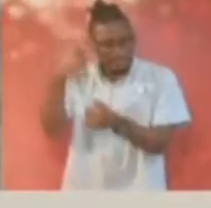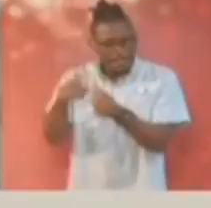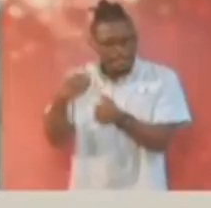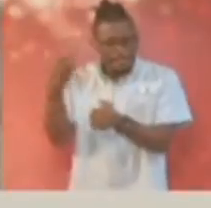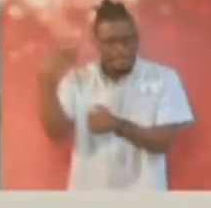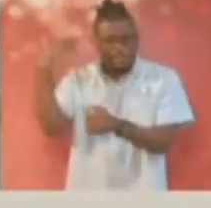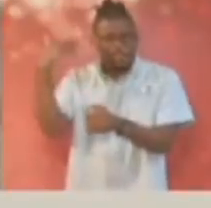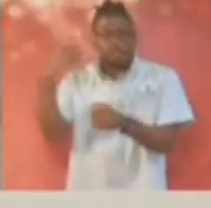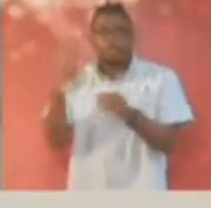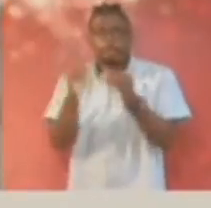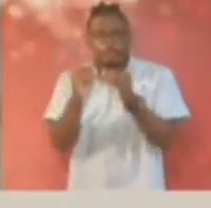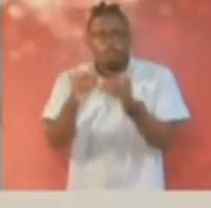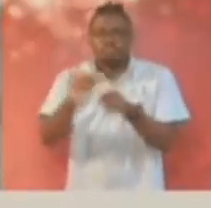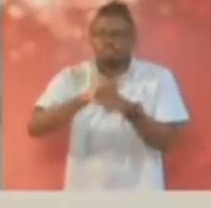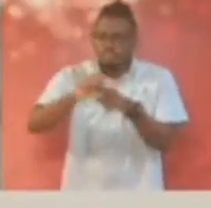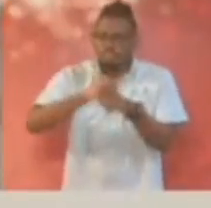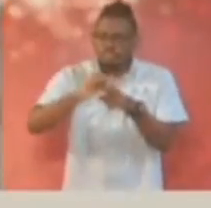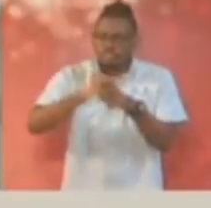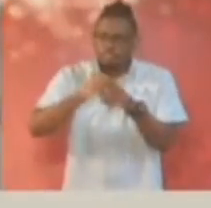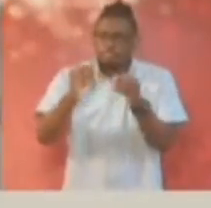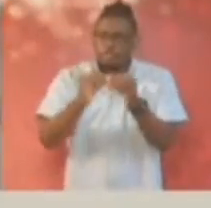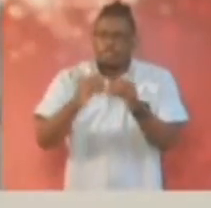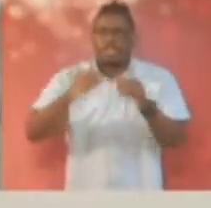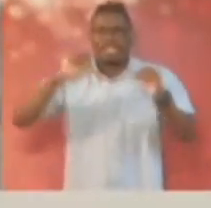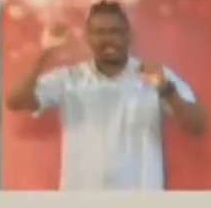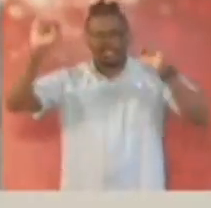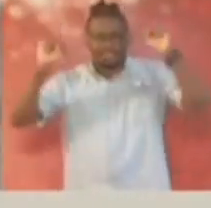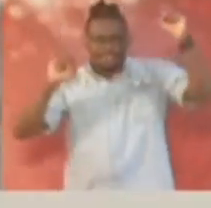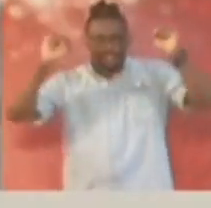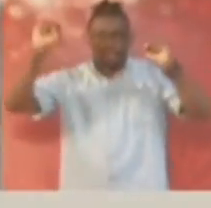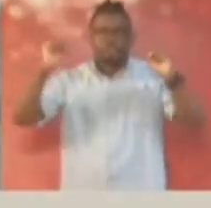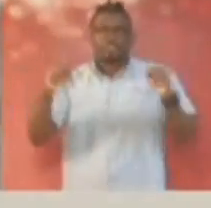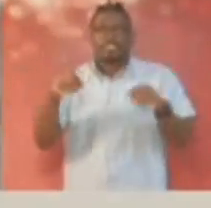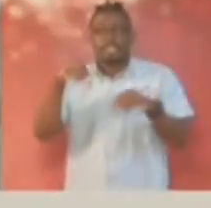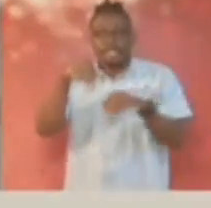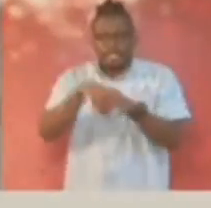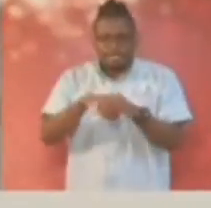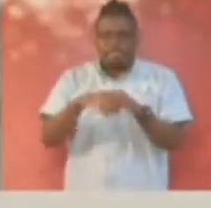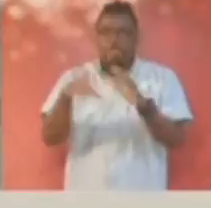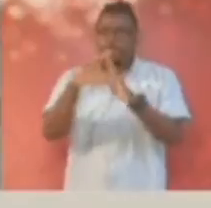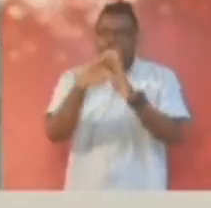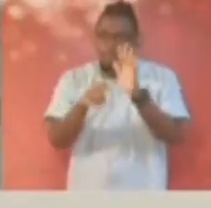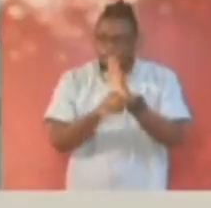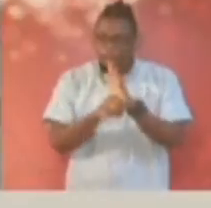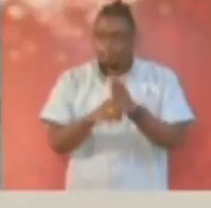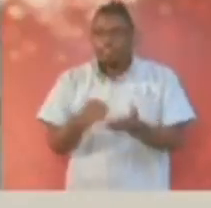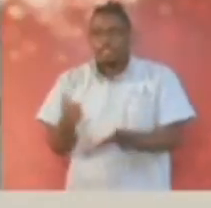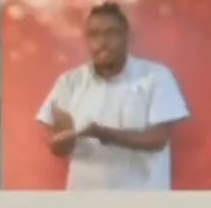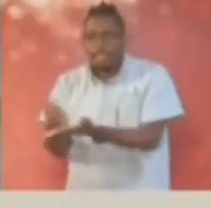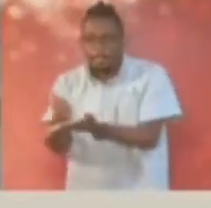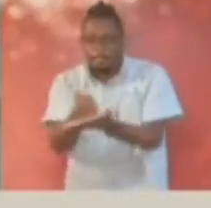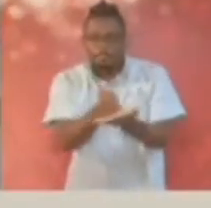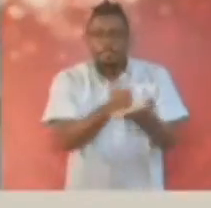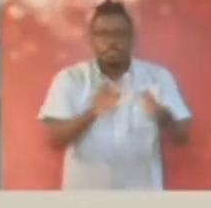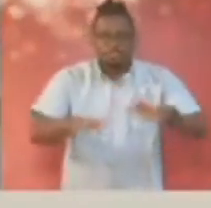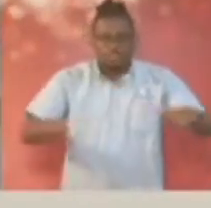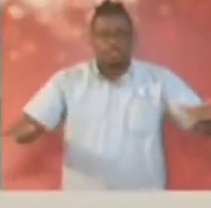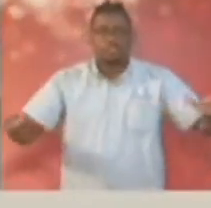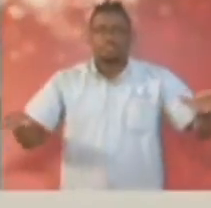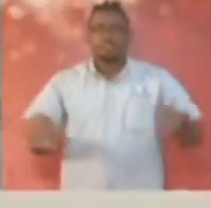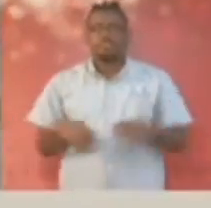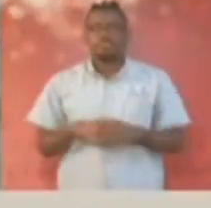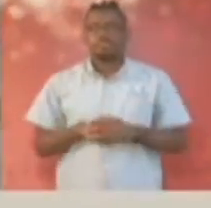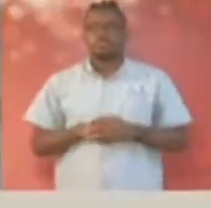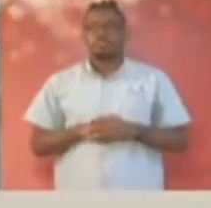training and developing physical activity curriculum in schools to help our children to reduce and